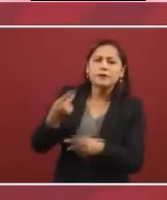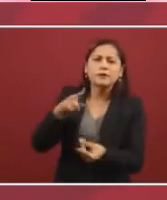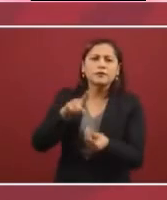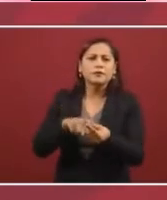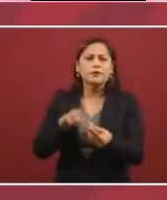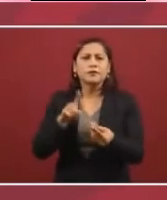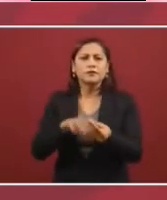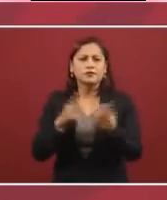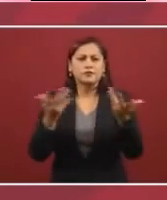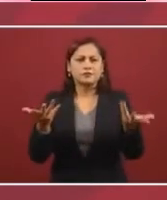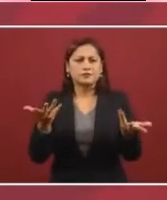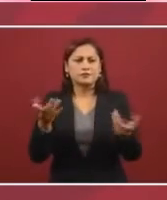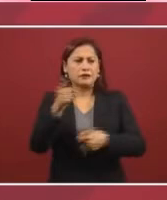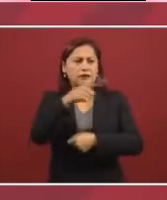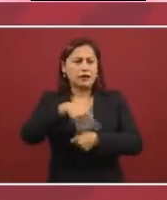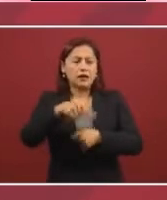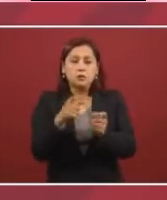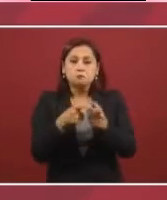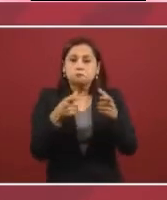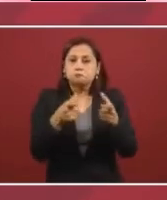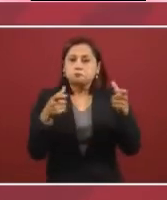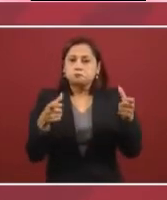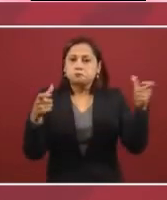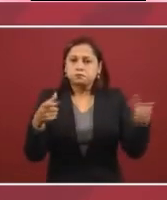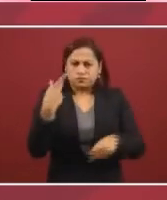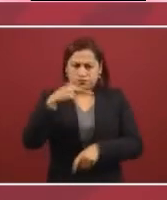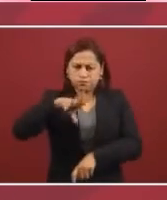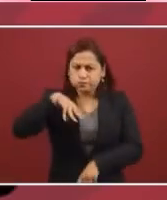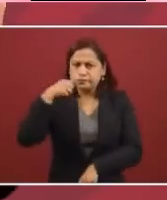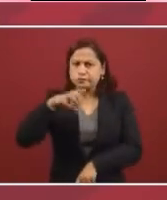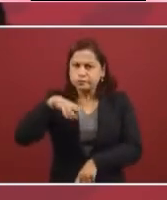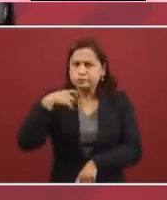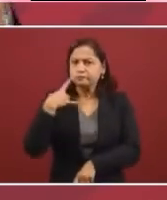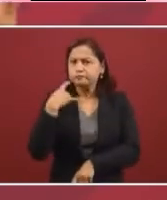And what have they done? What have they accomplished?